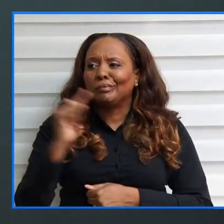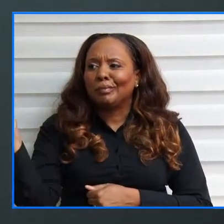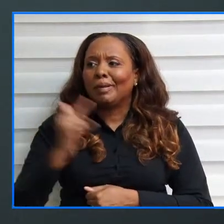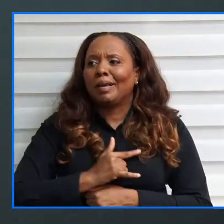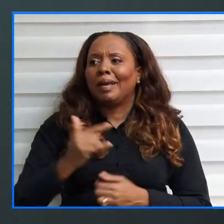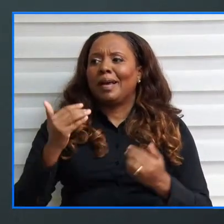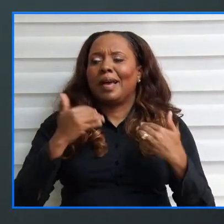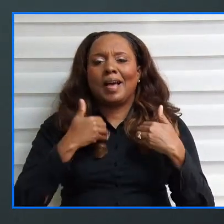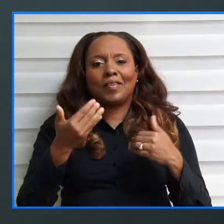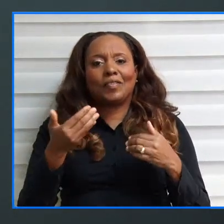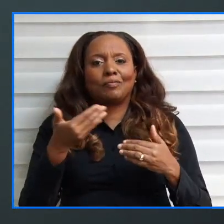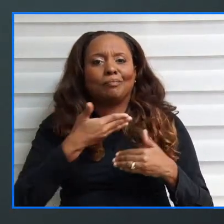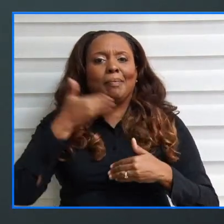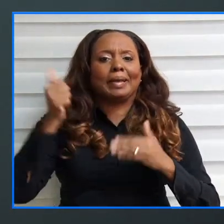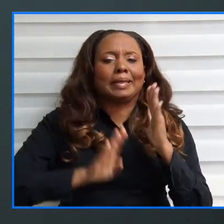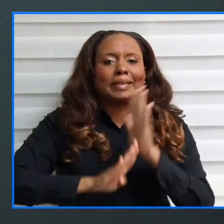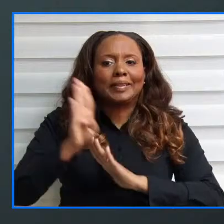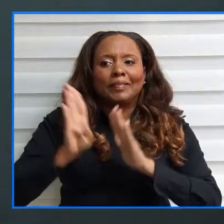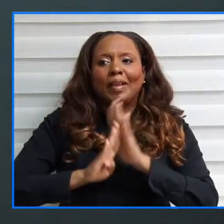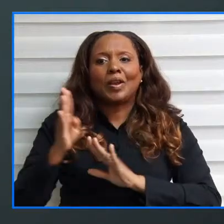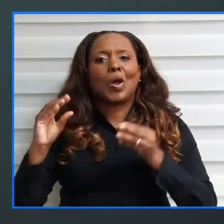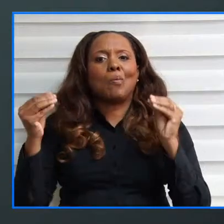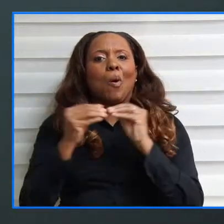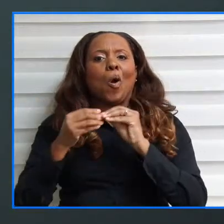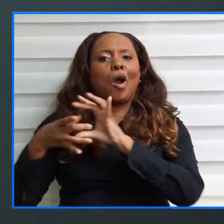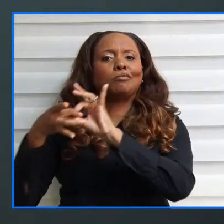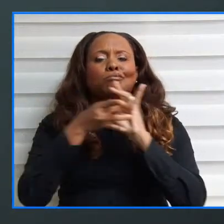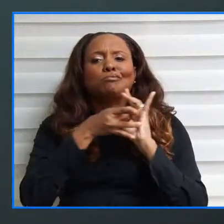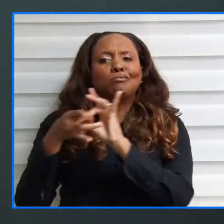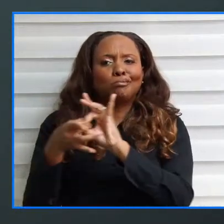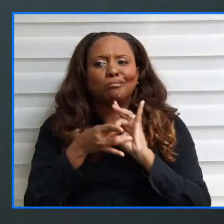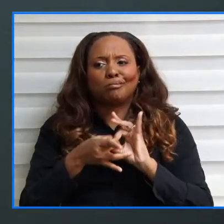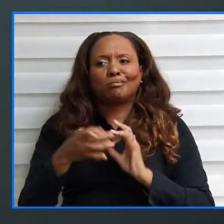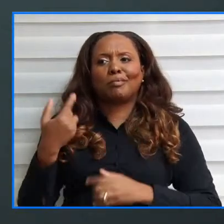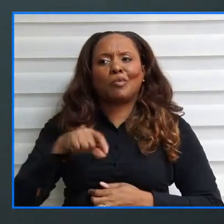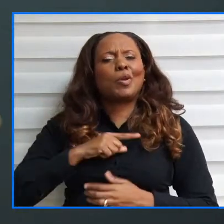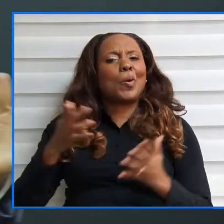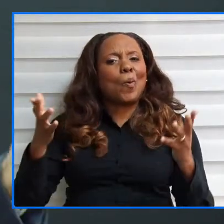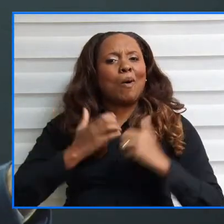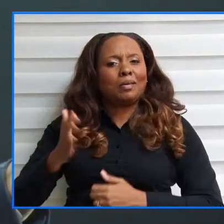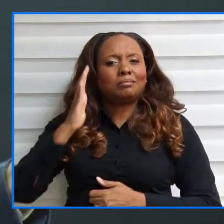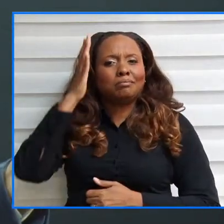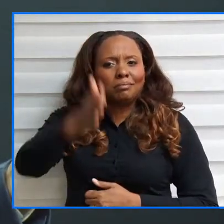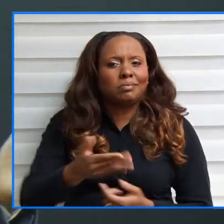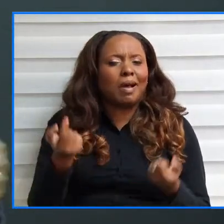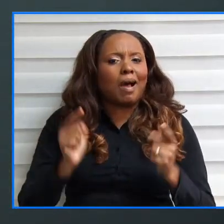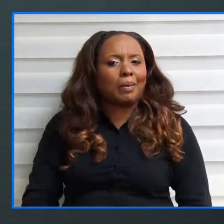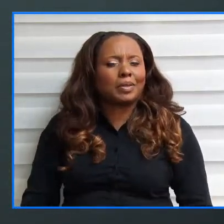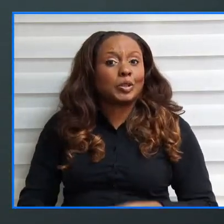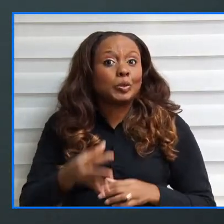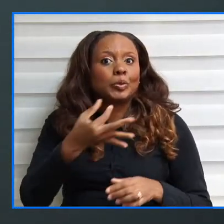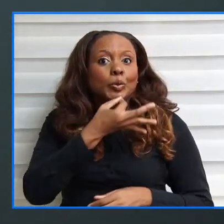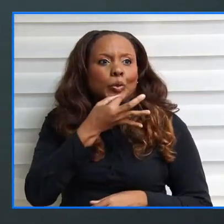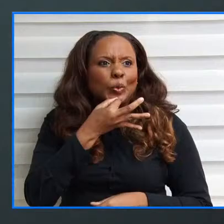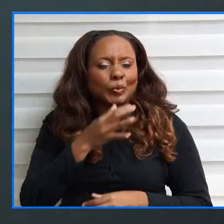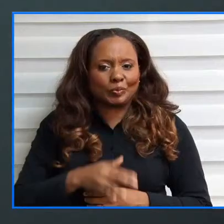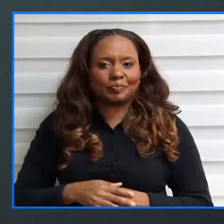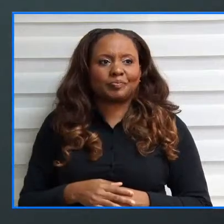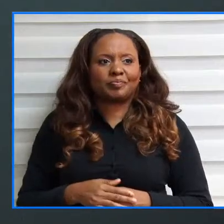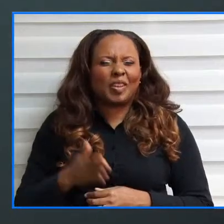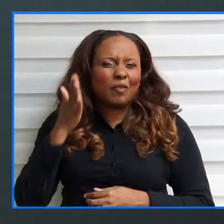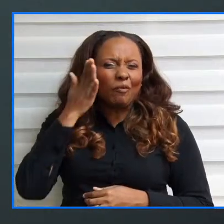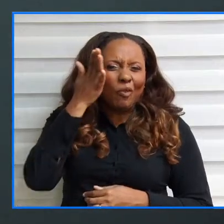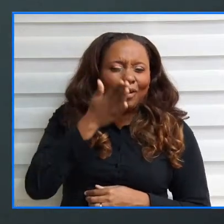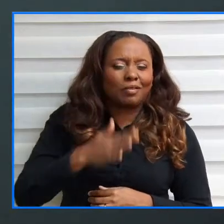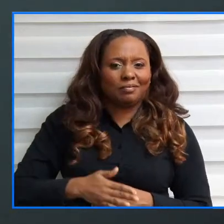and so we definitely want to do that. And these are some of the Prime Minister